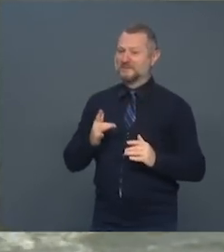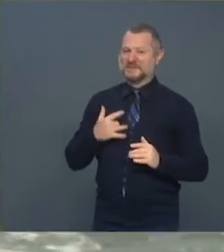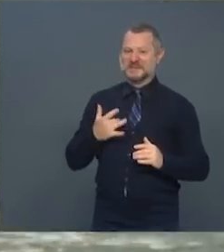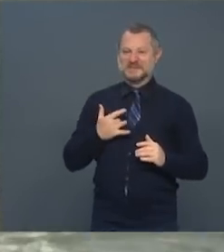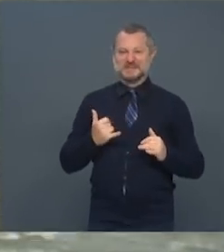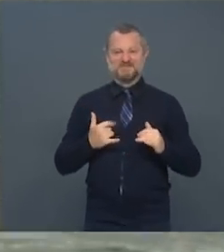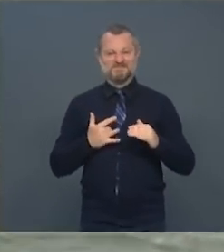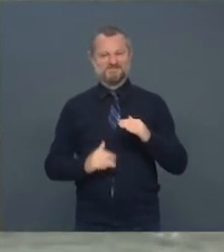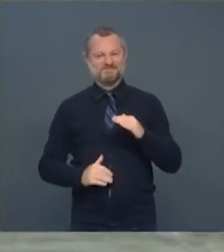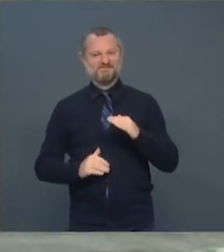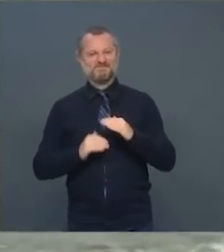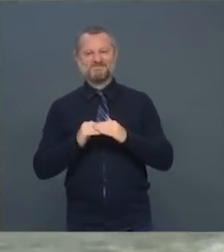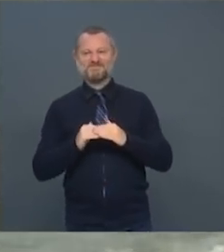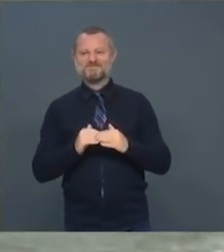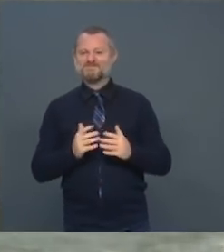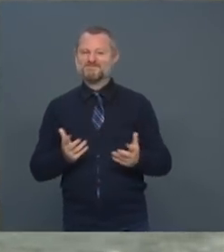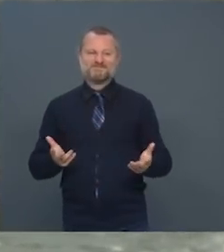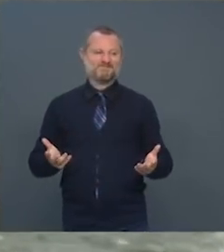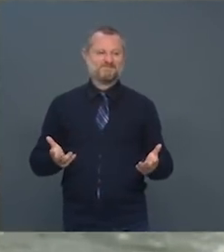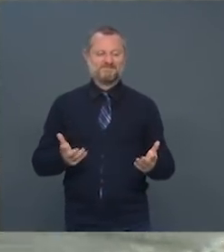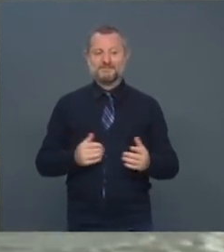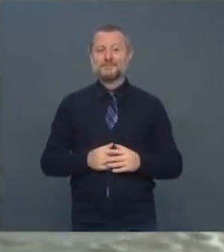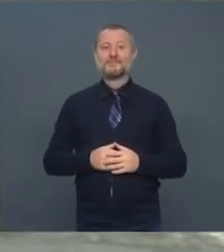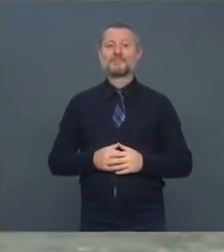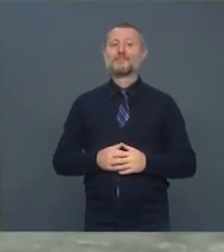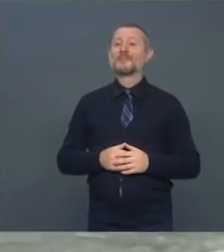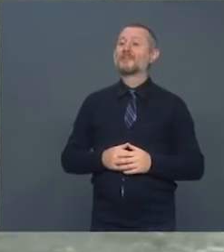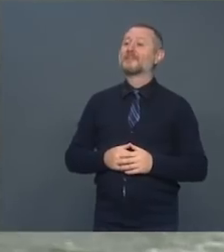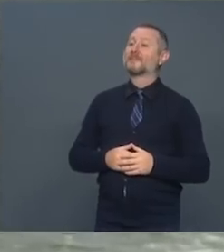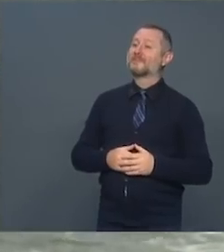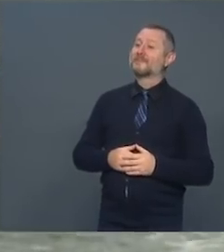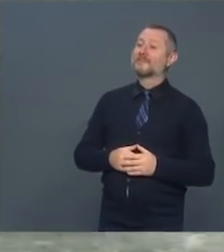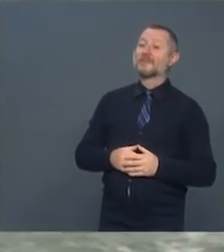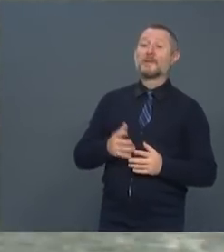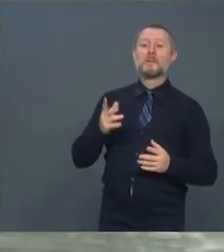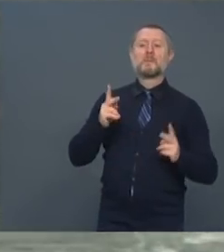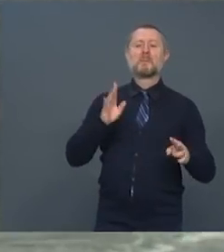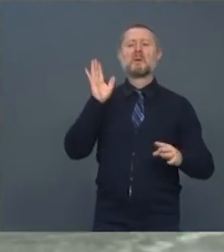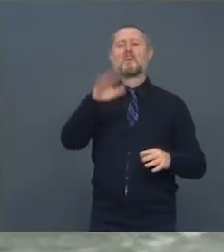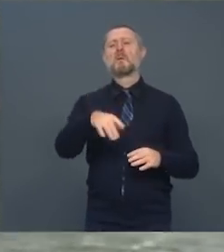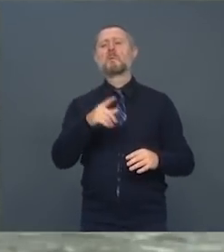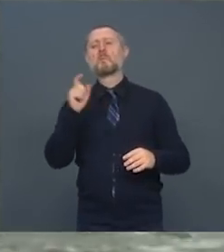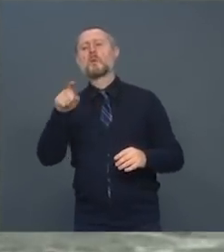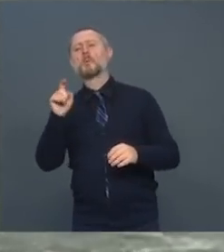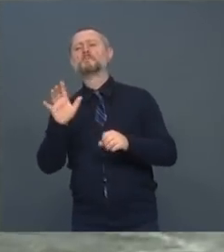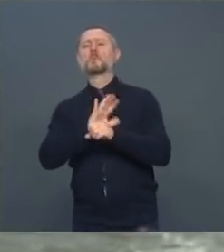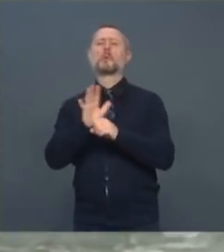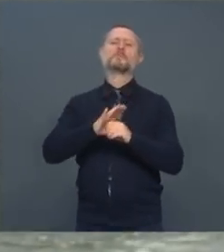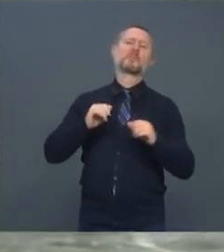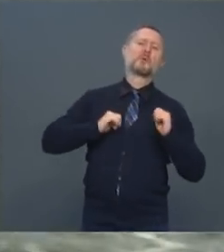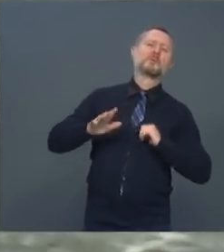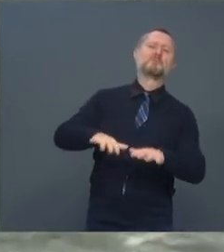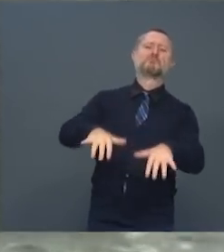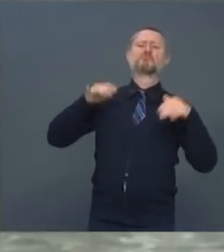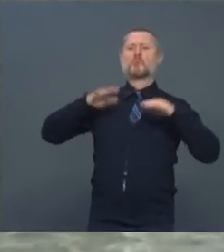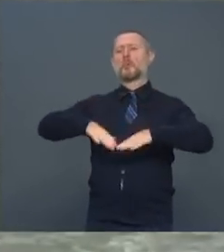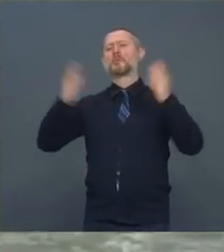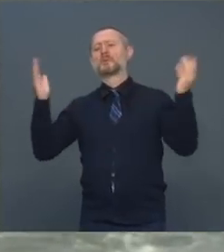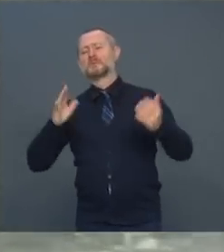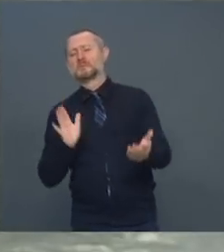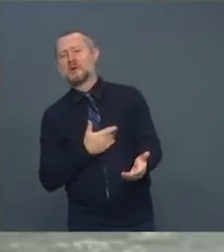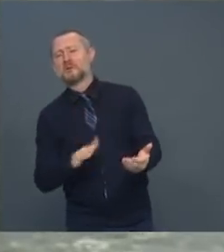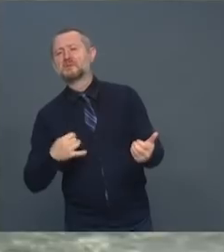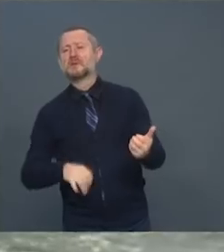limit of 1%. Why don't you open more movie theaters, open more concerts? You're at